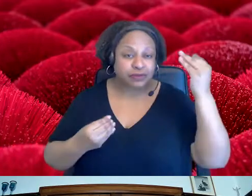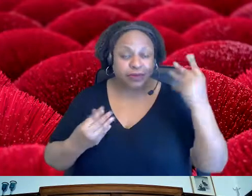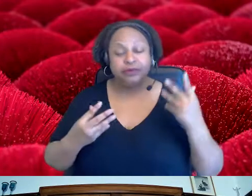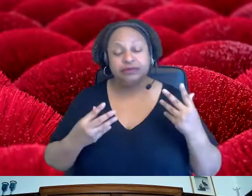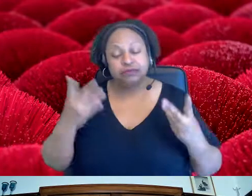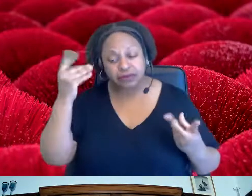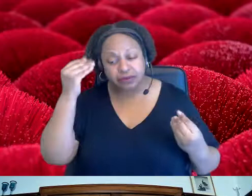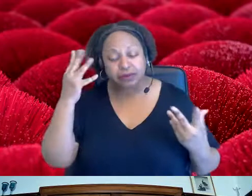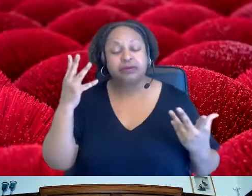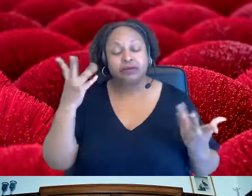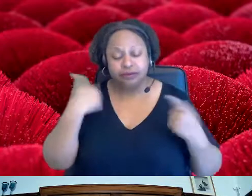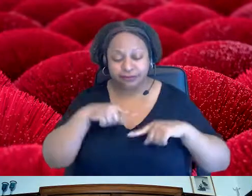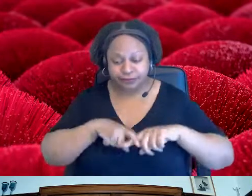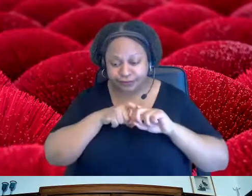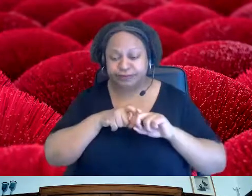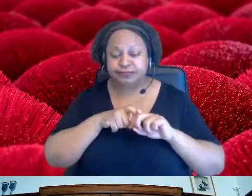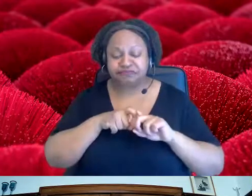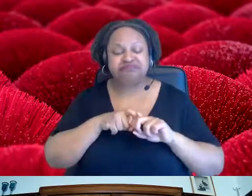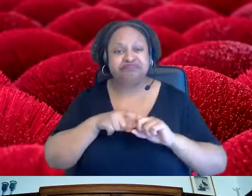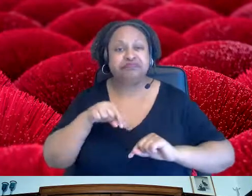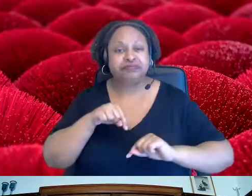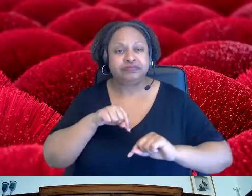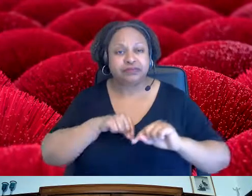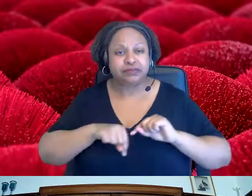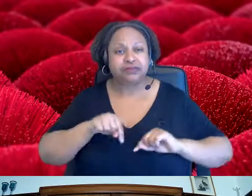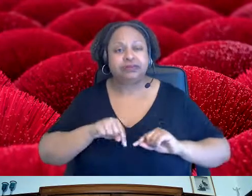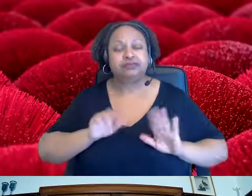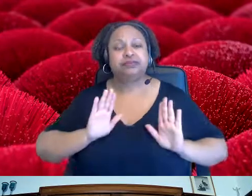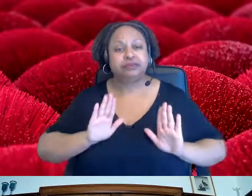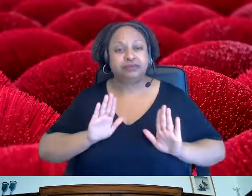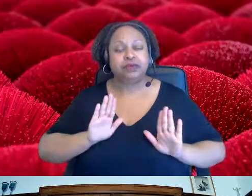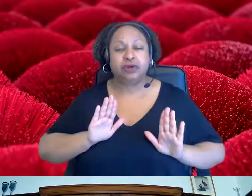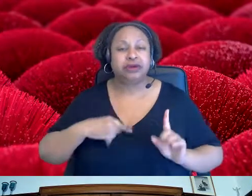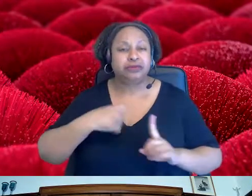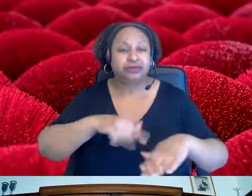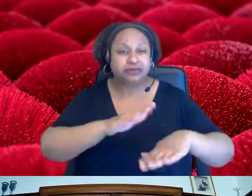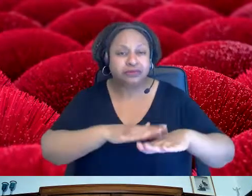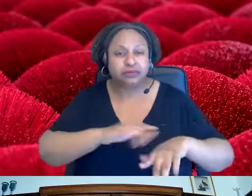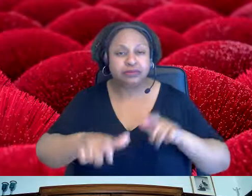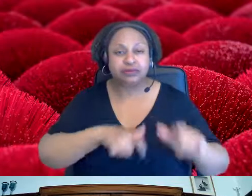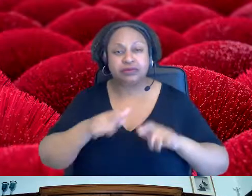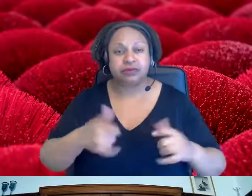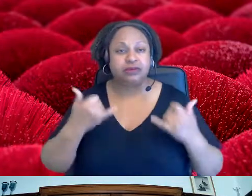and remind people that this is an emotional time. This is a heavily emotional time. And I think that